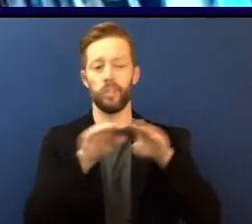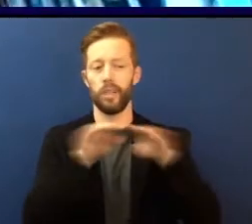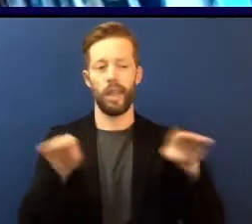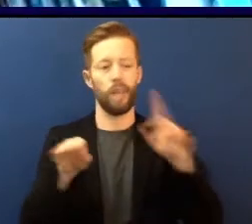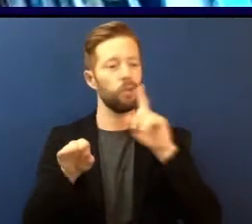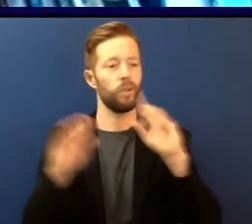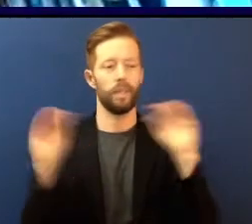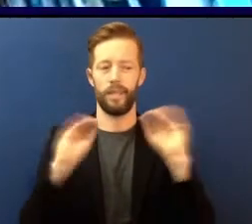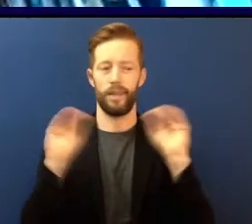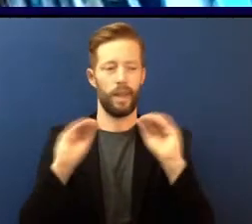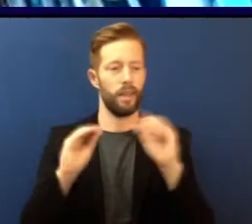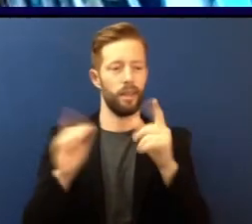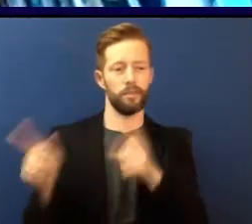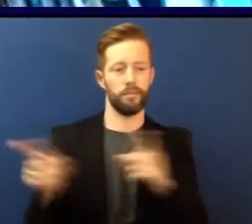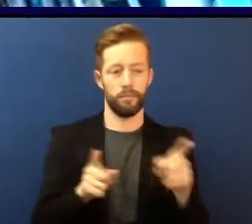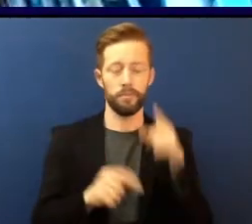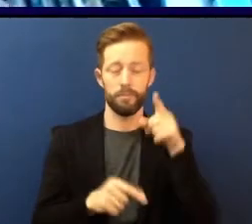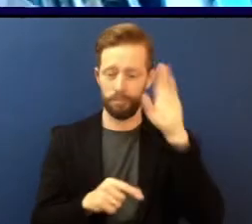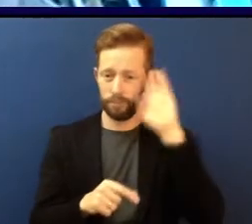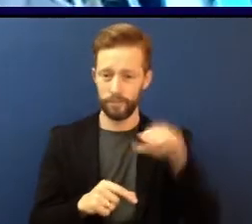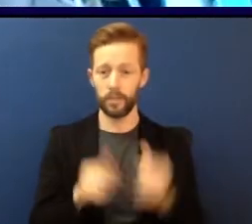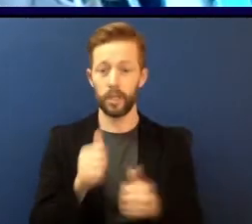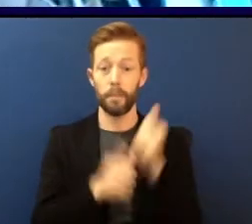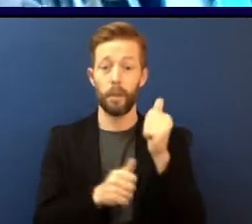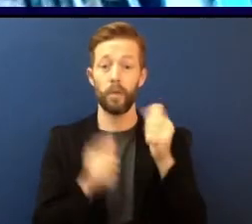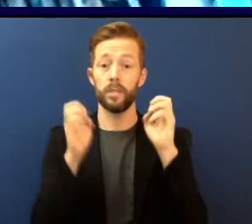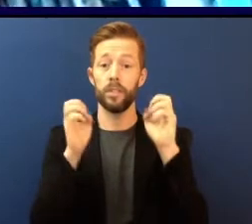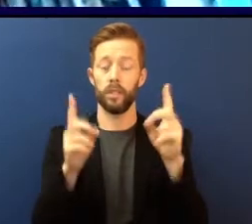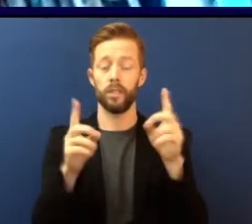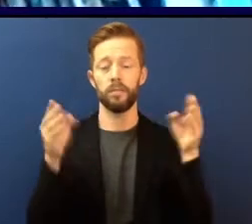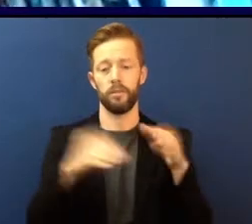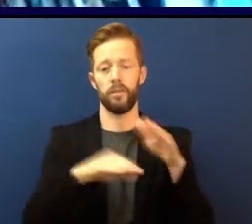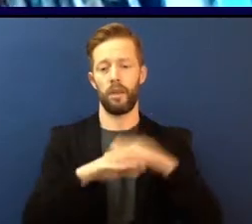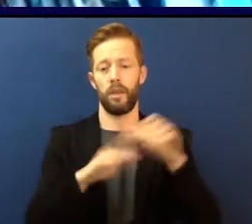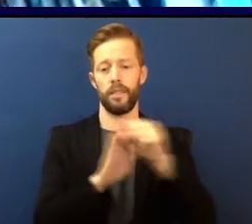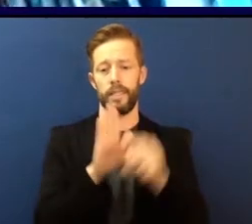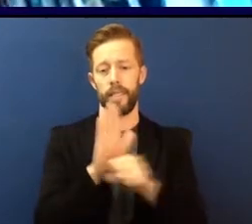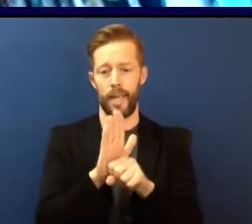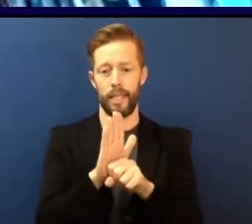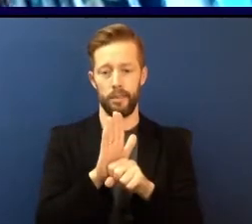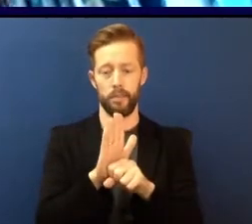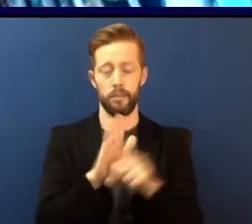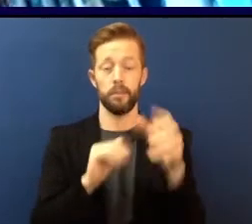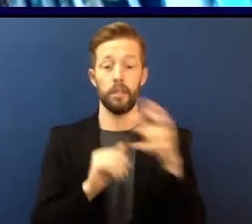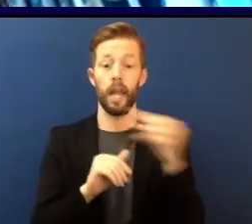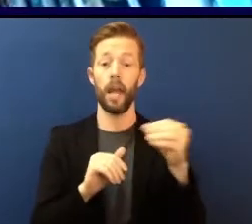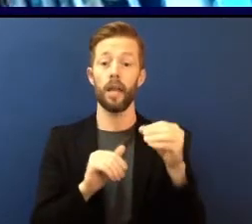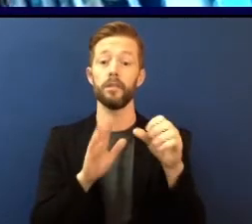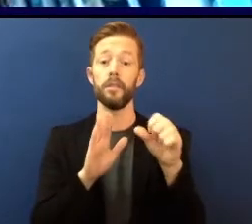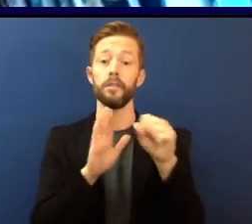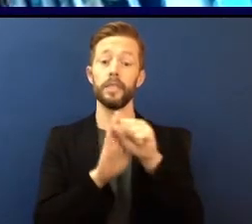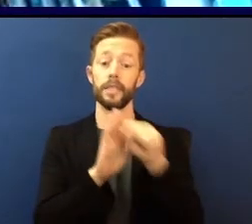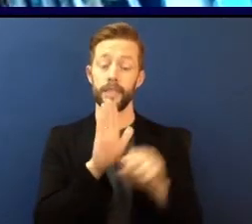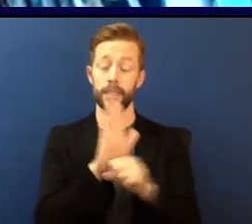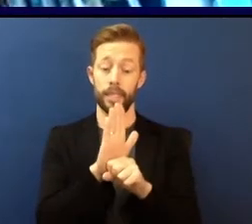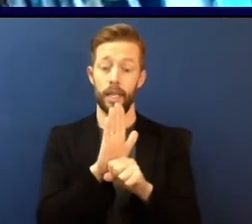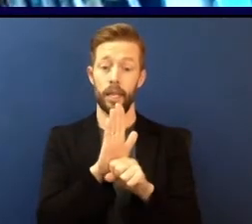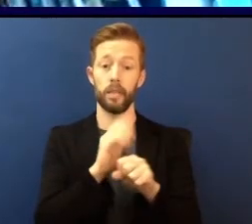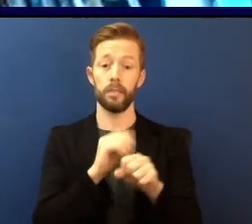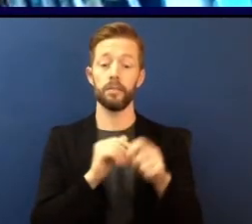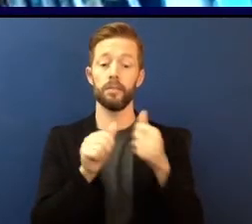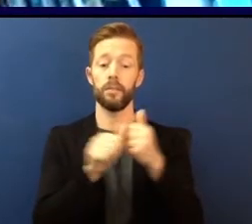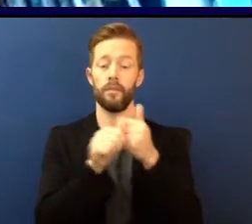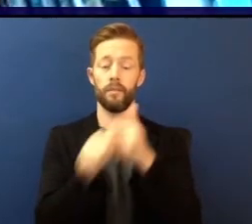done at the national level. As you know, most of education is controlled by states, and the states